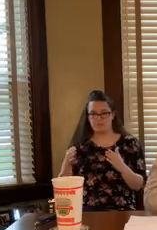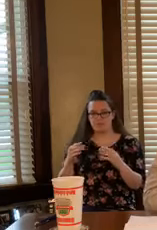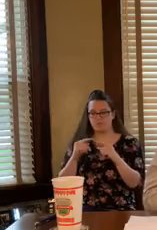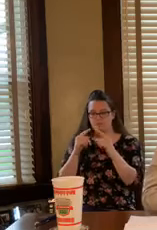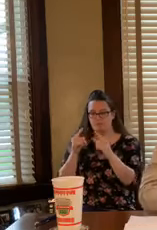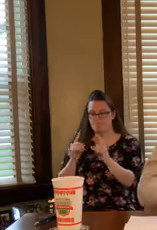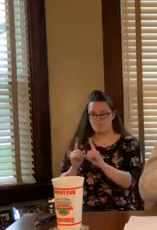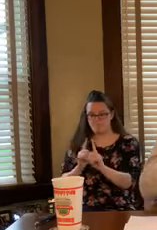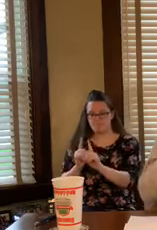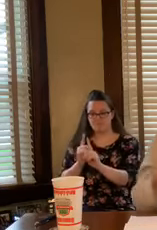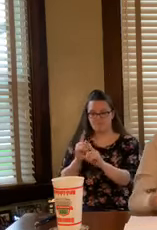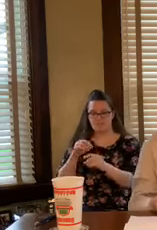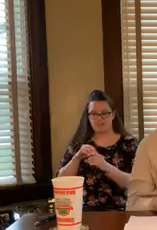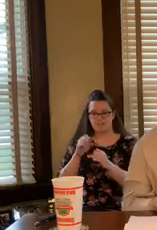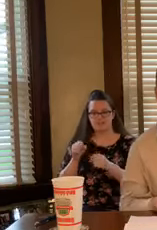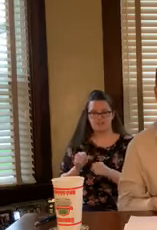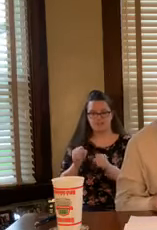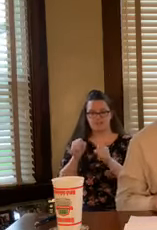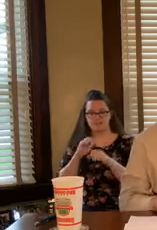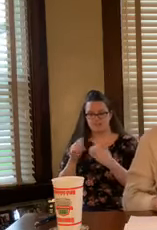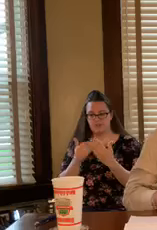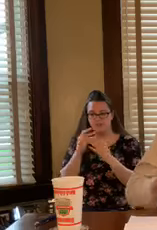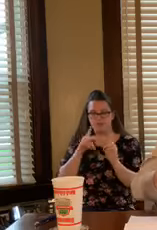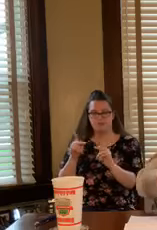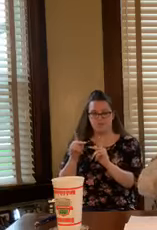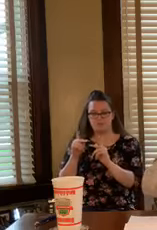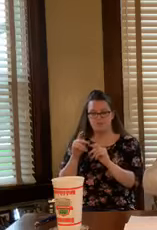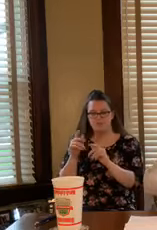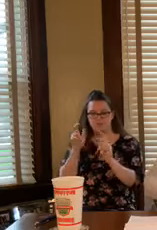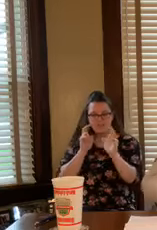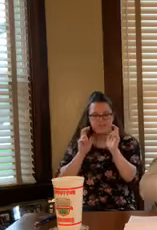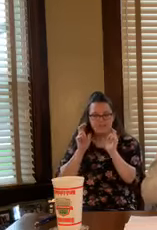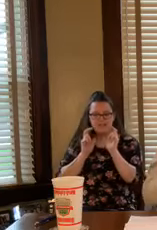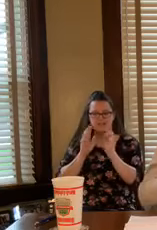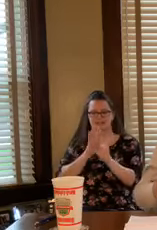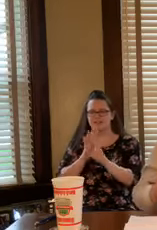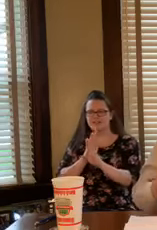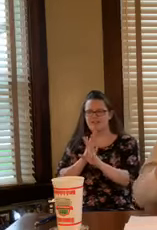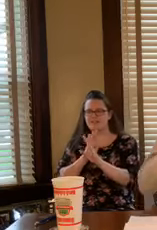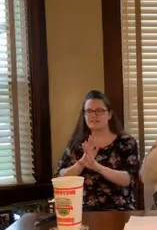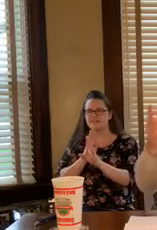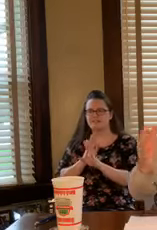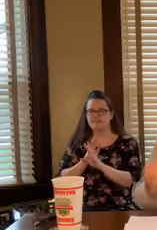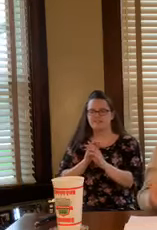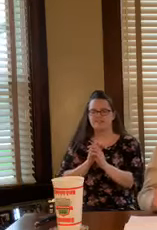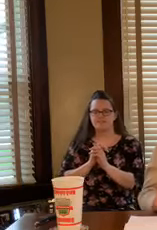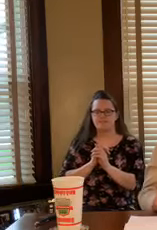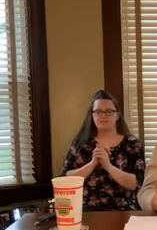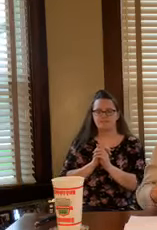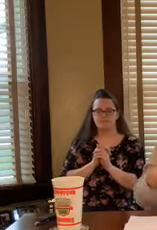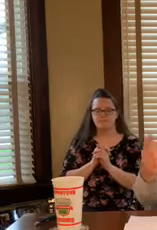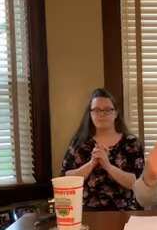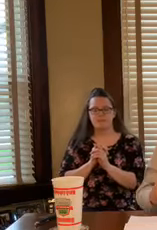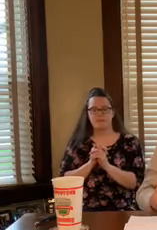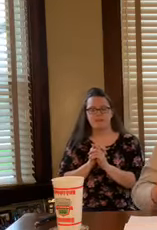streets of Jerusalem, and the people there have heard them speak in tongues and magnify God in their own native tongues. And they say, what meaneth this?